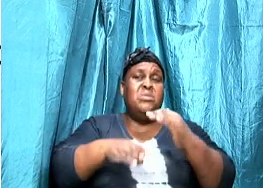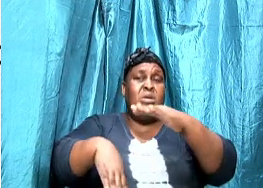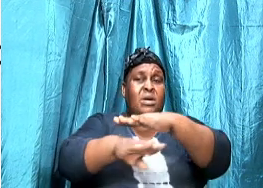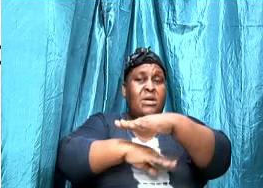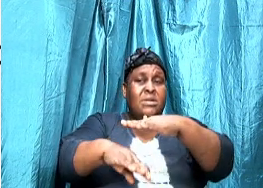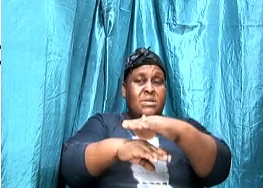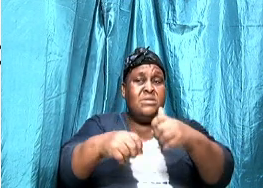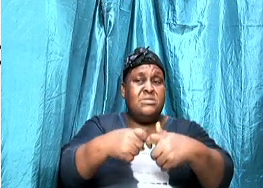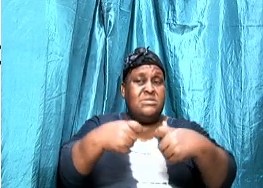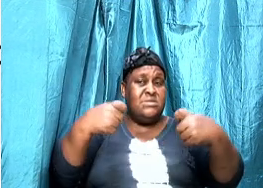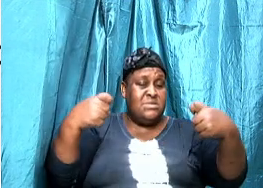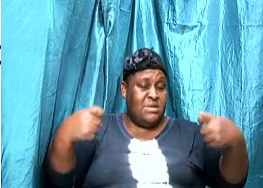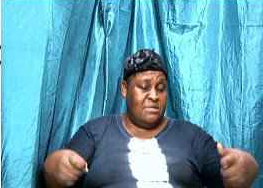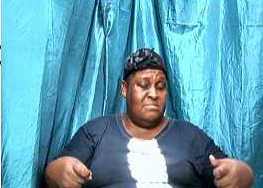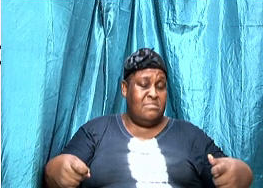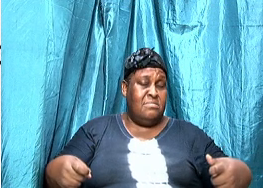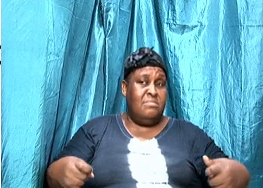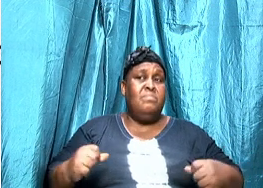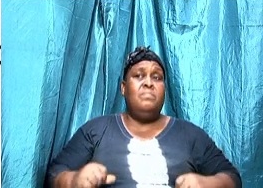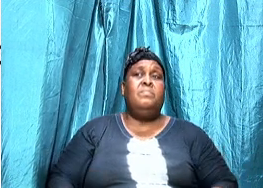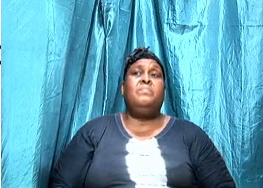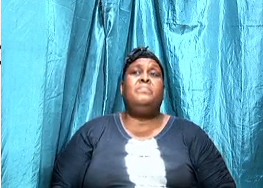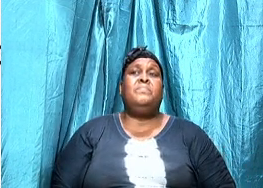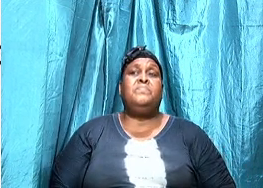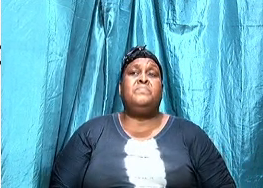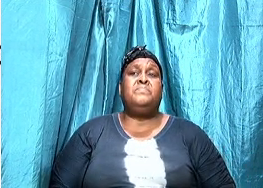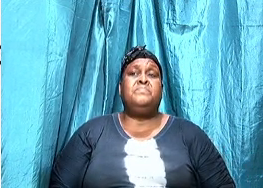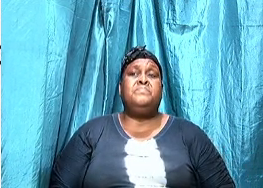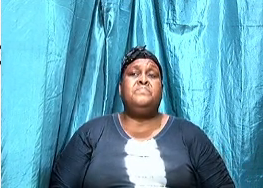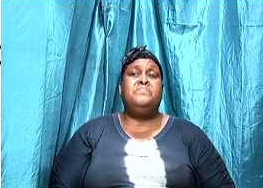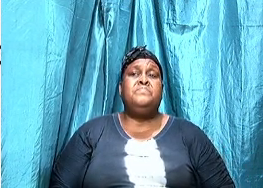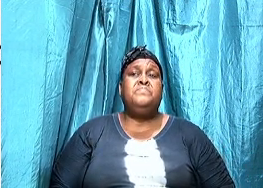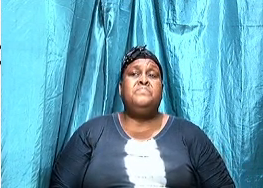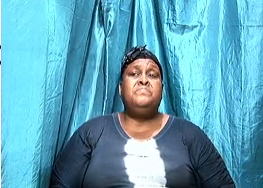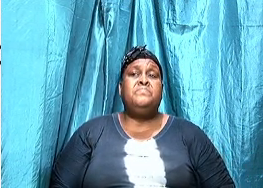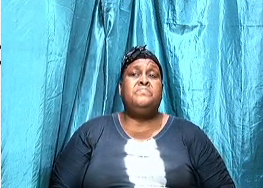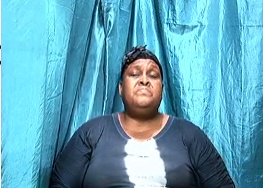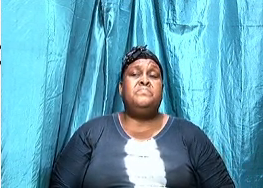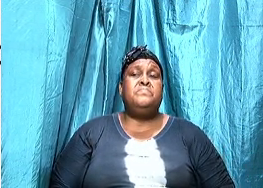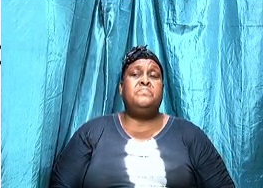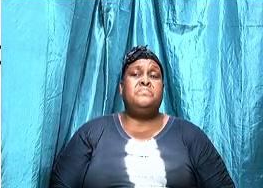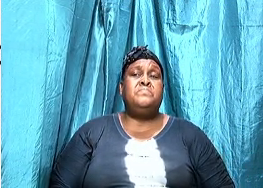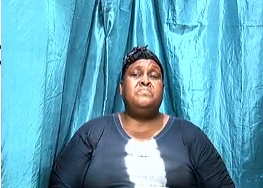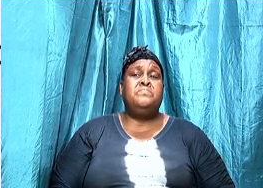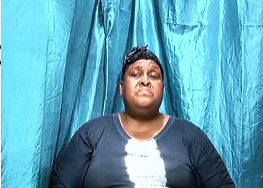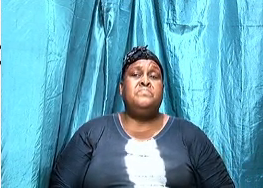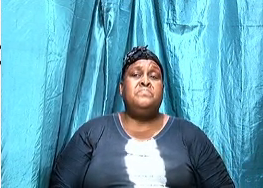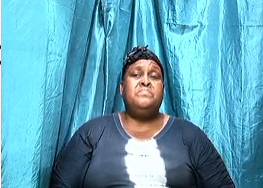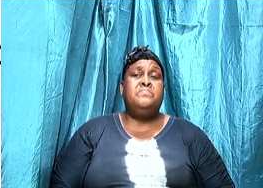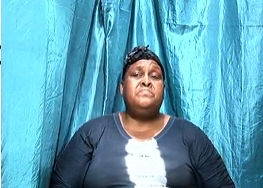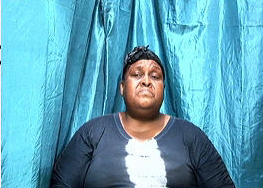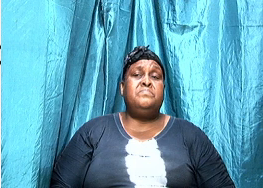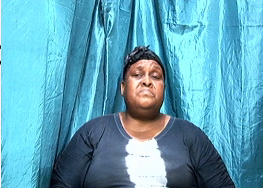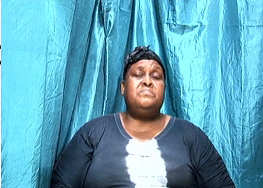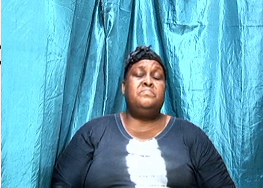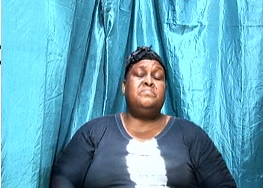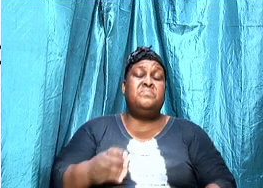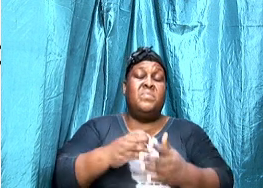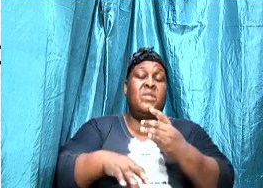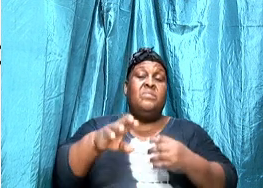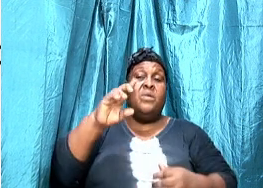a recap. He was actually, you know, saying what he would have covered before. So in chapter